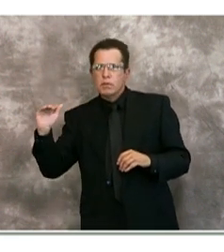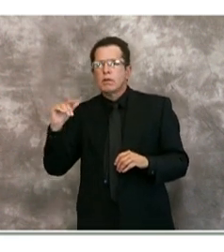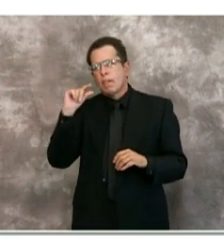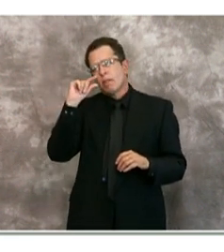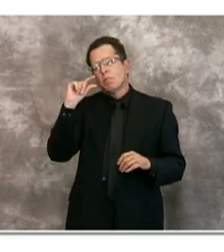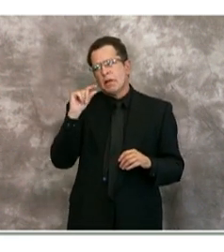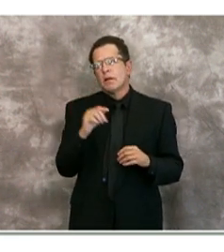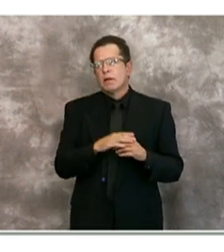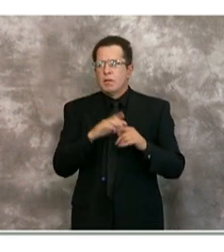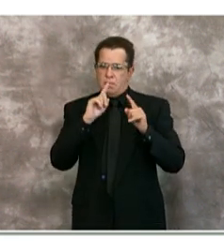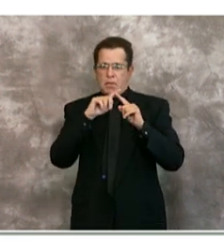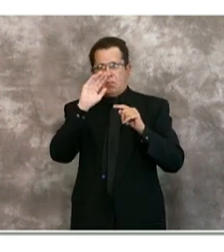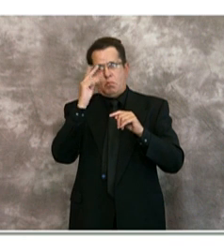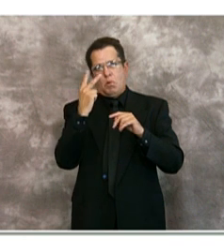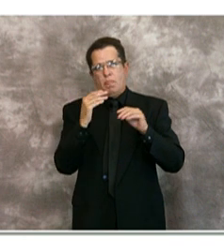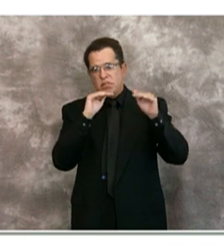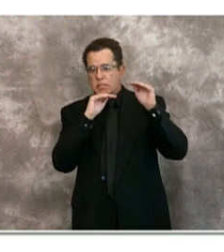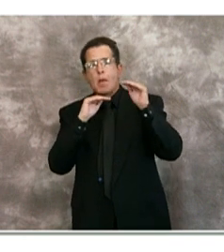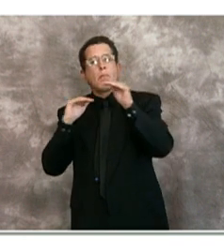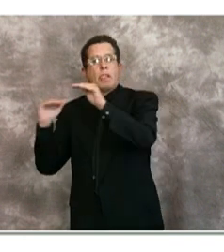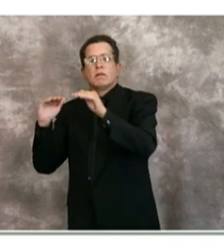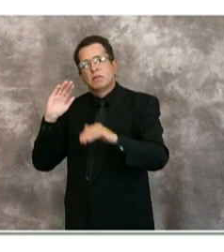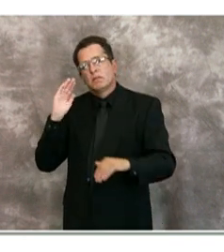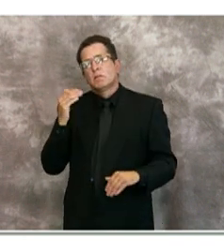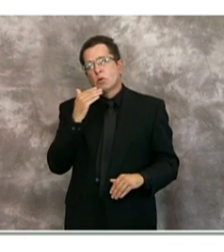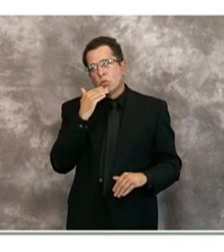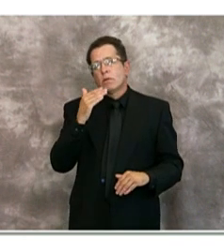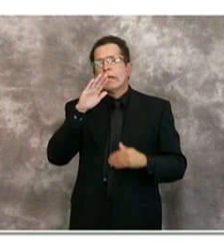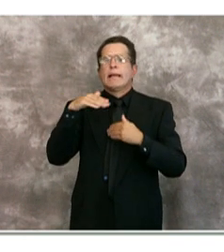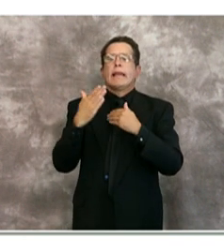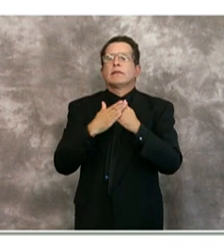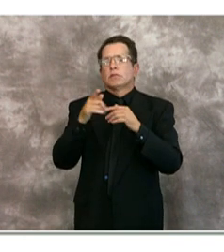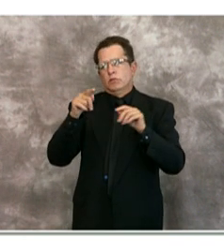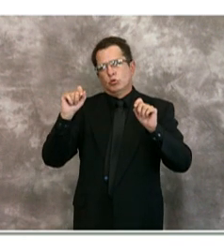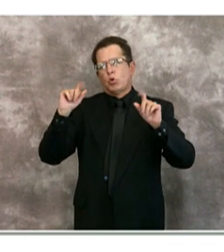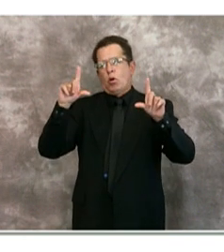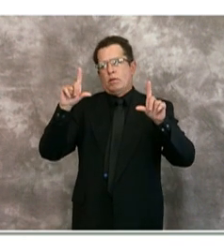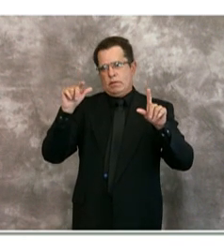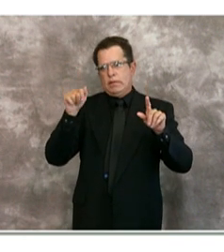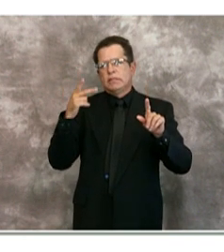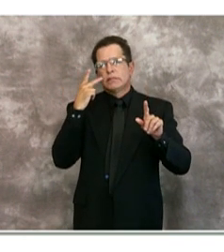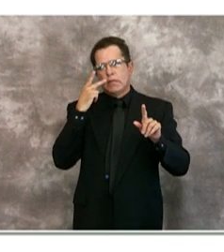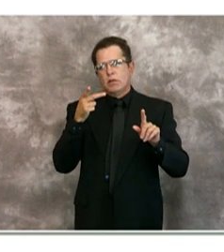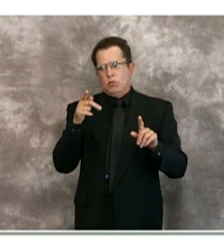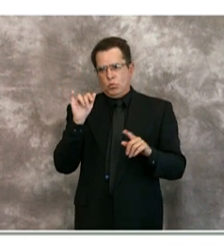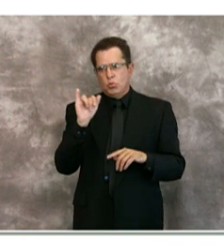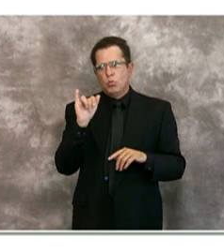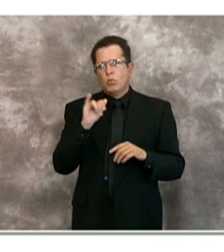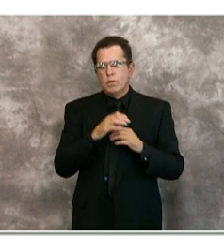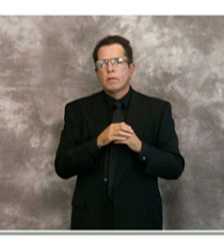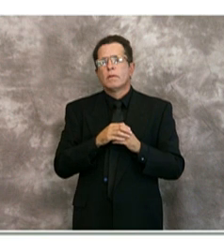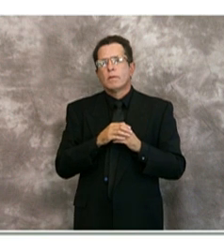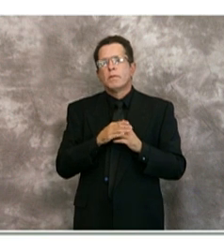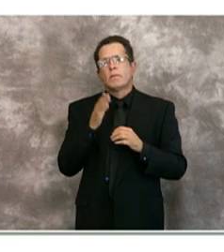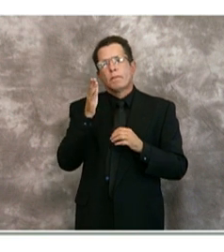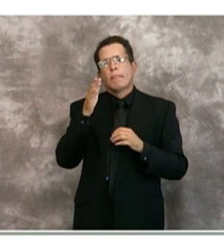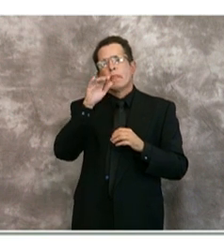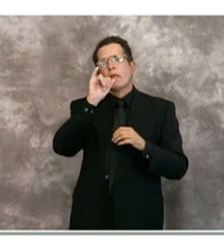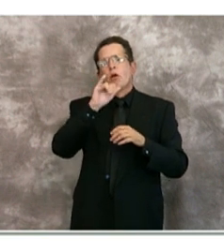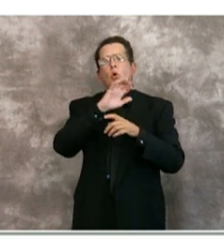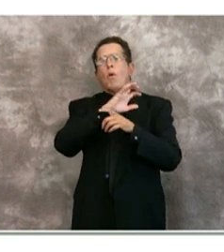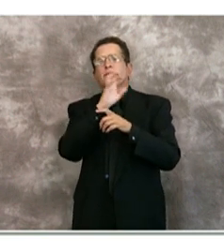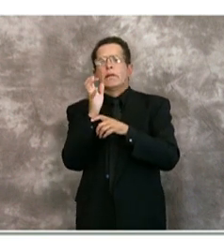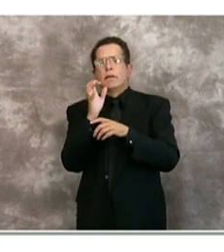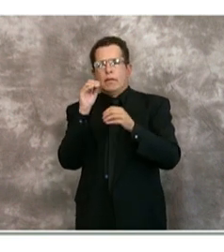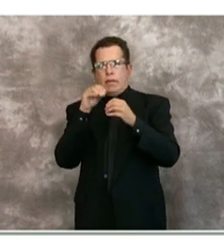little bit, but holding generally stable. And then on the next chart, you can again see what I referenced at the beginning of my remarks. COVID